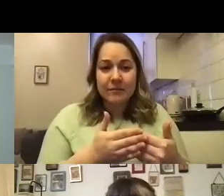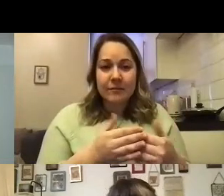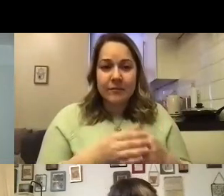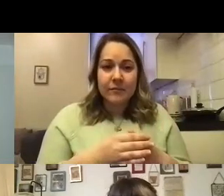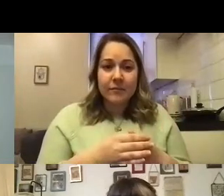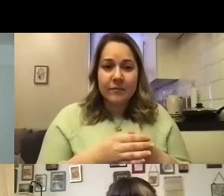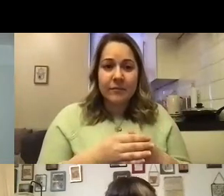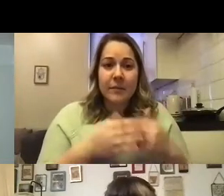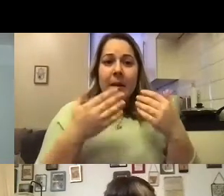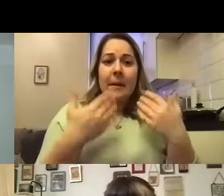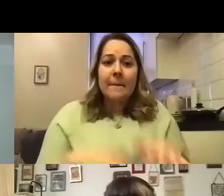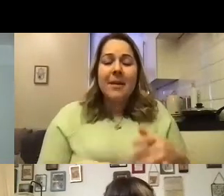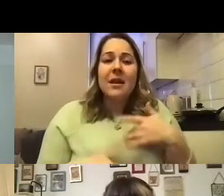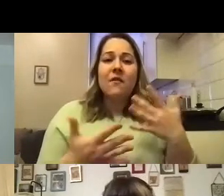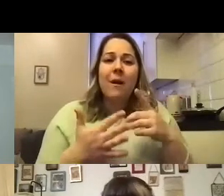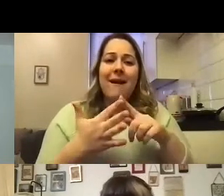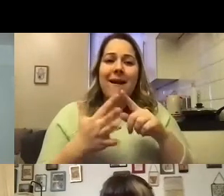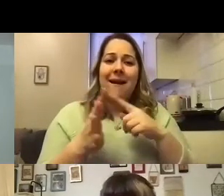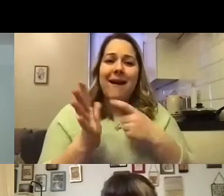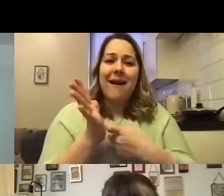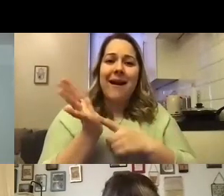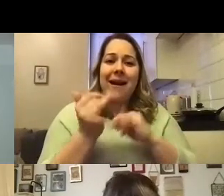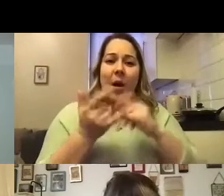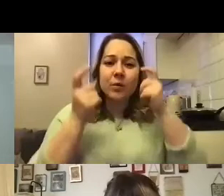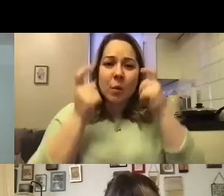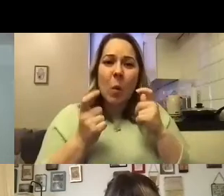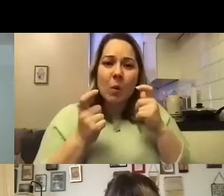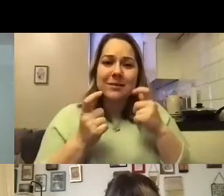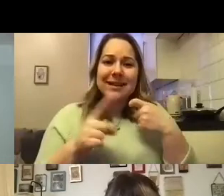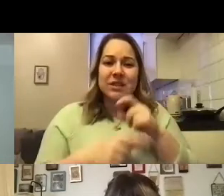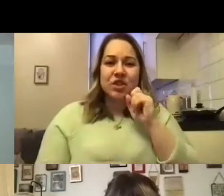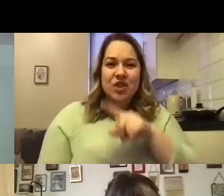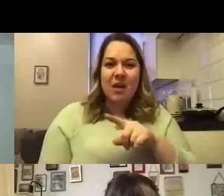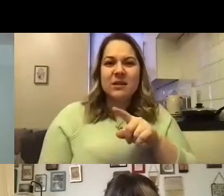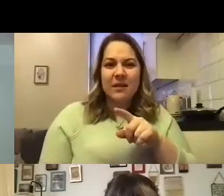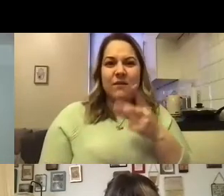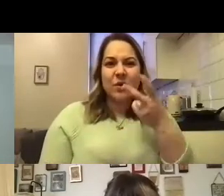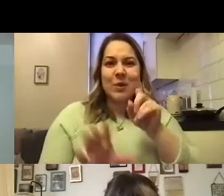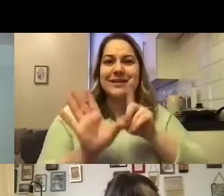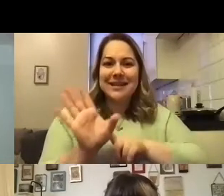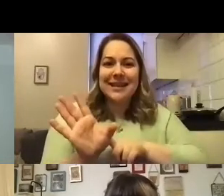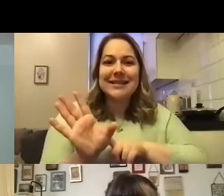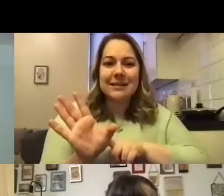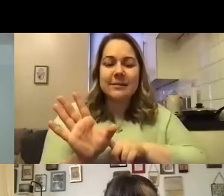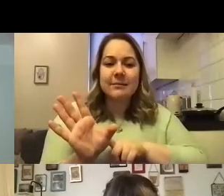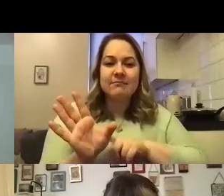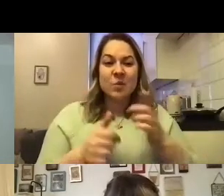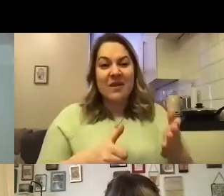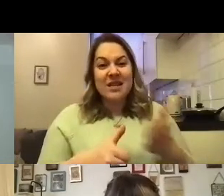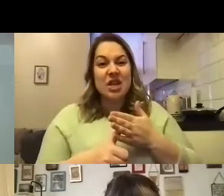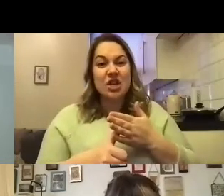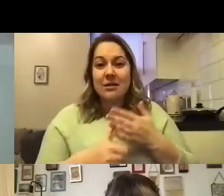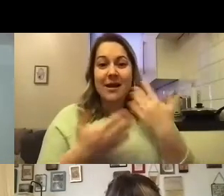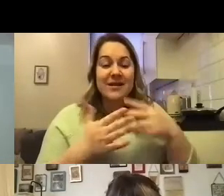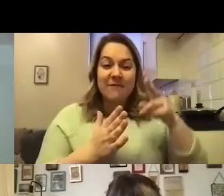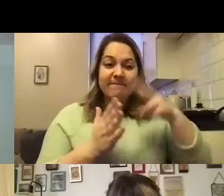And I've been living in Old Court, so in Kensington and Chelsea, for 20 years too. So initially I didn't think the festival was